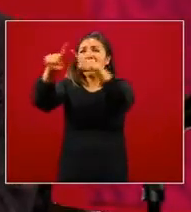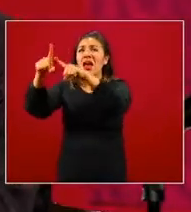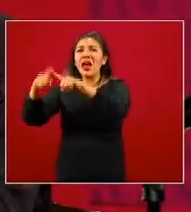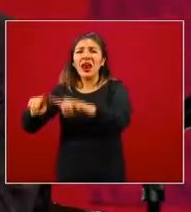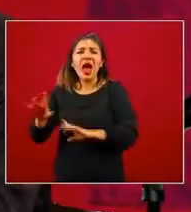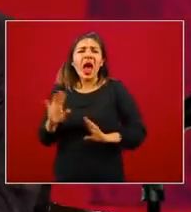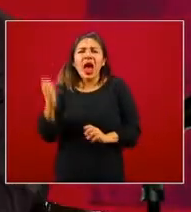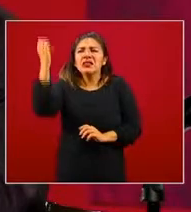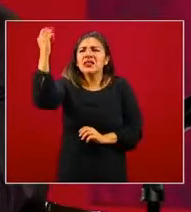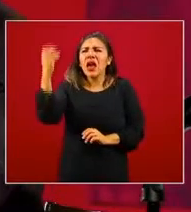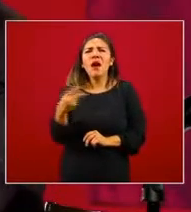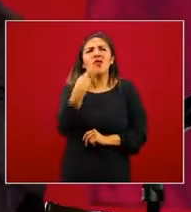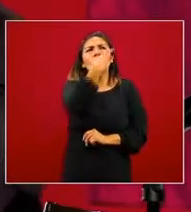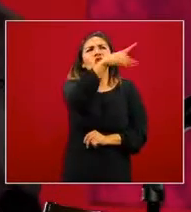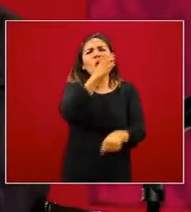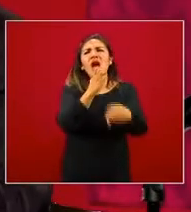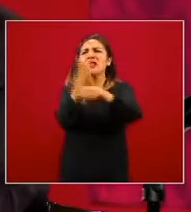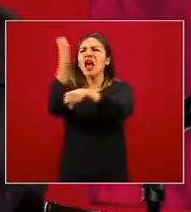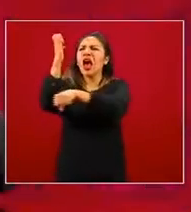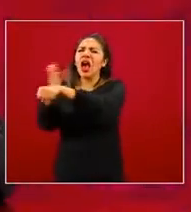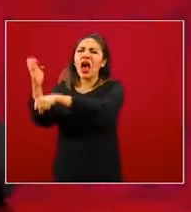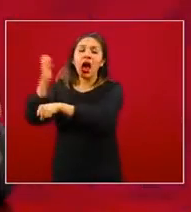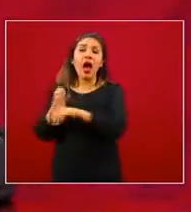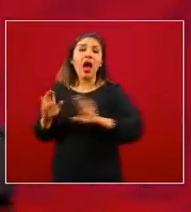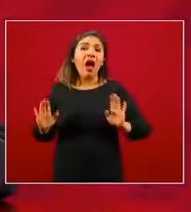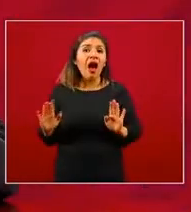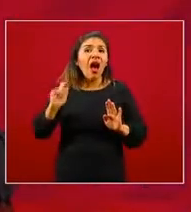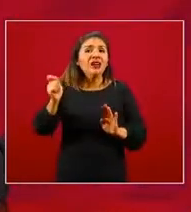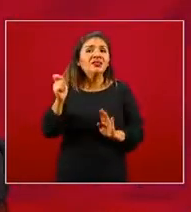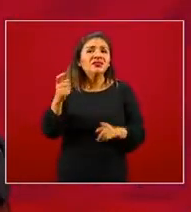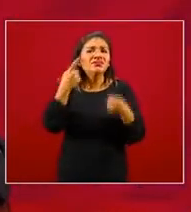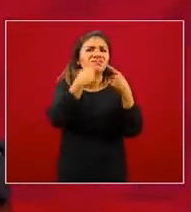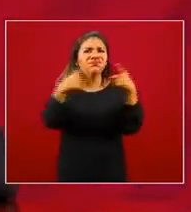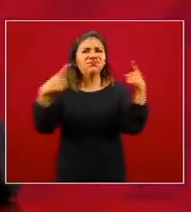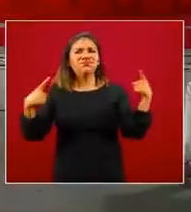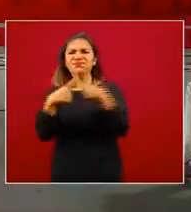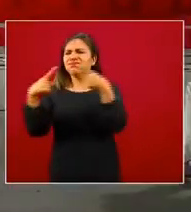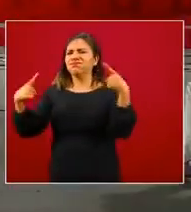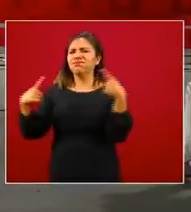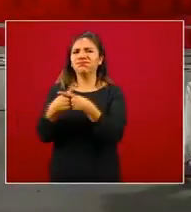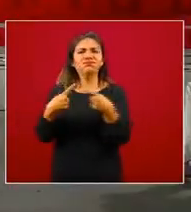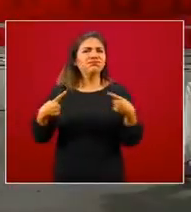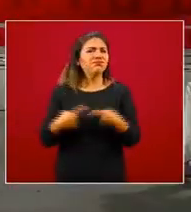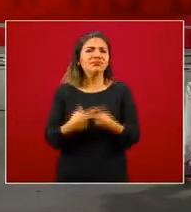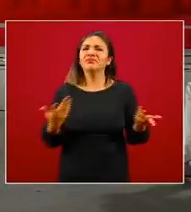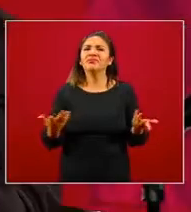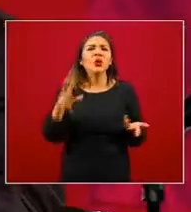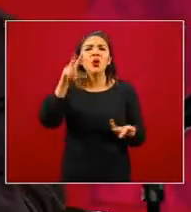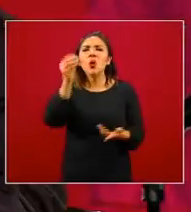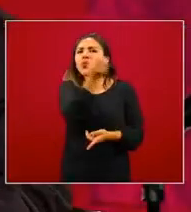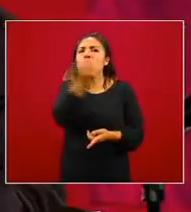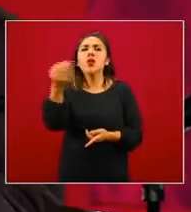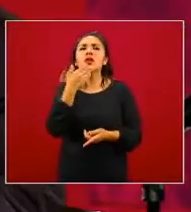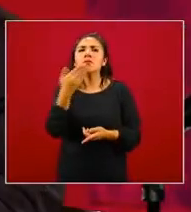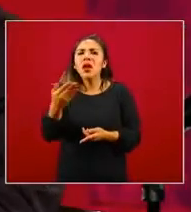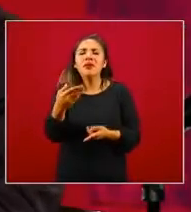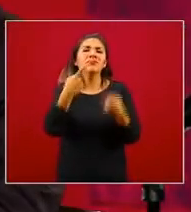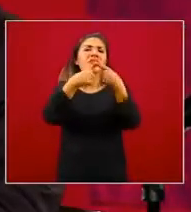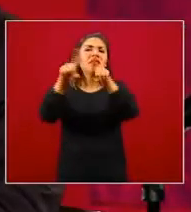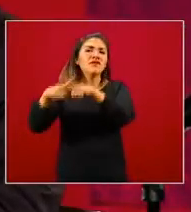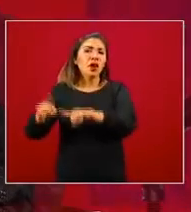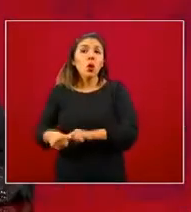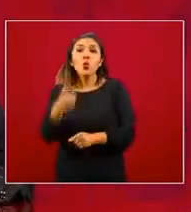we use different methodologies, then we start to evaluate different things and we start to see